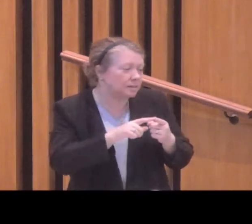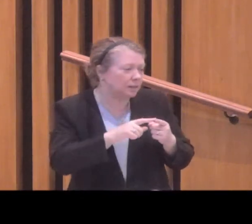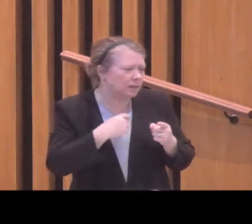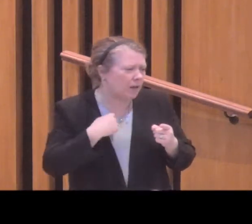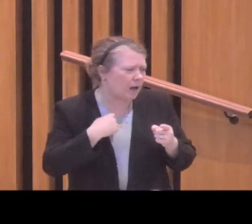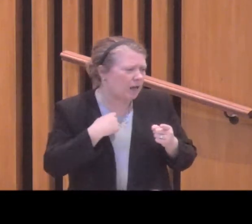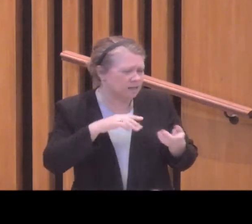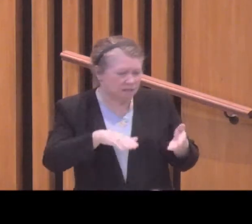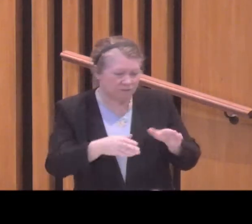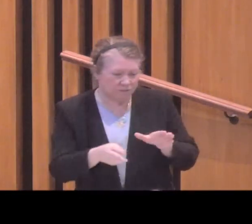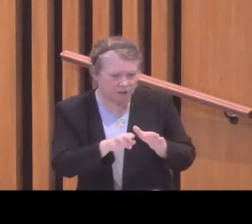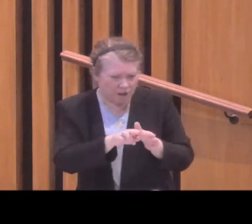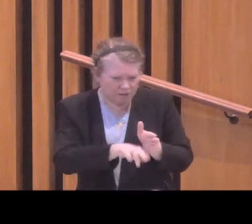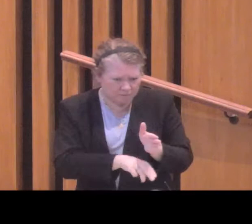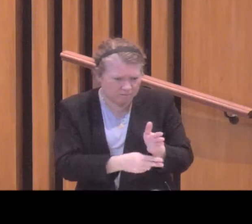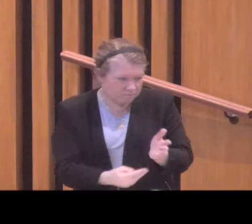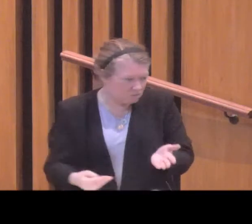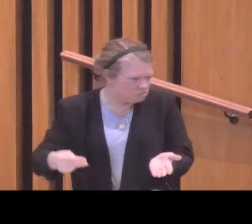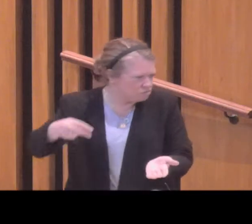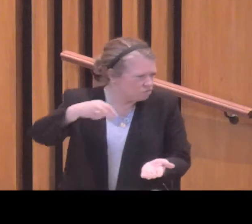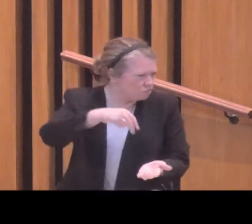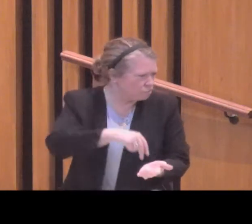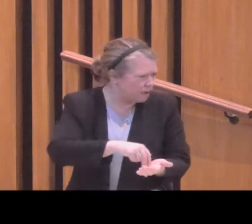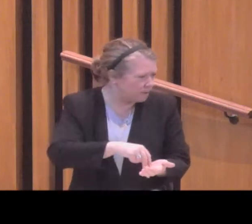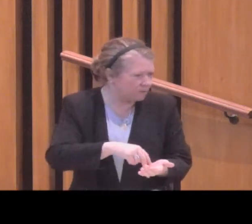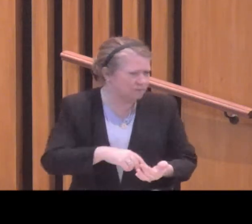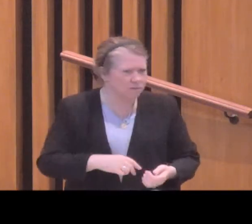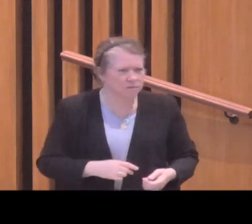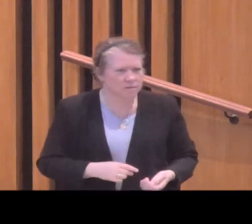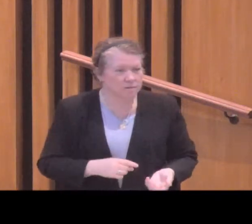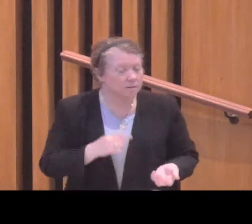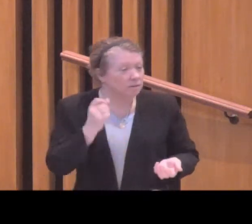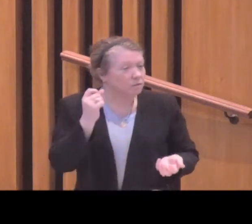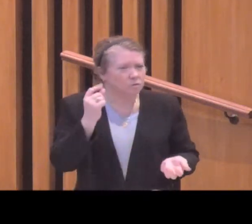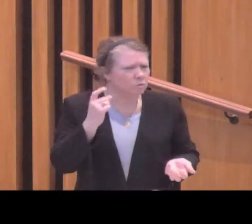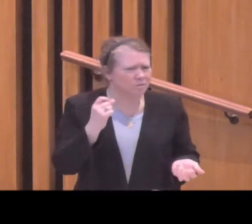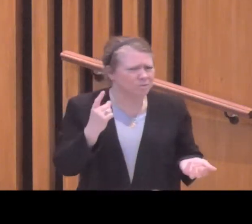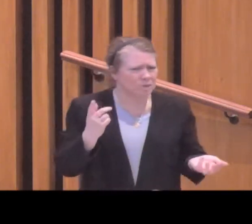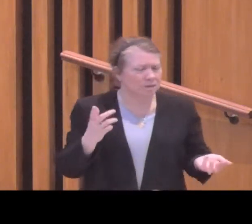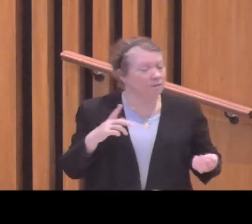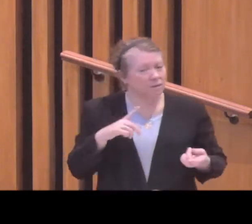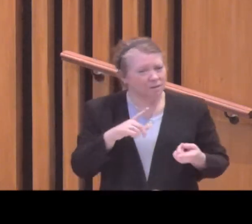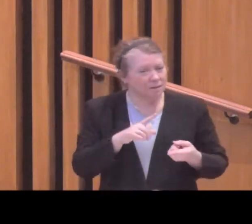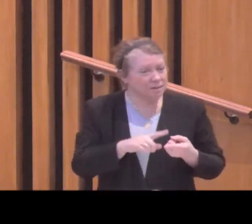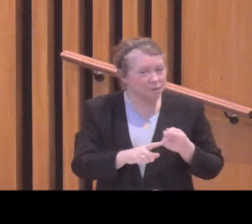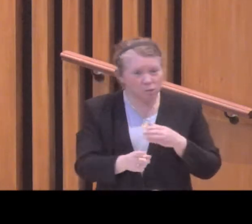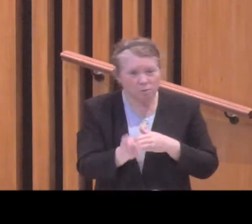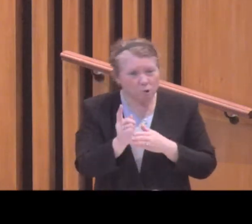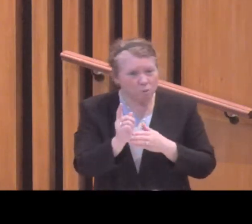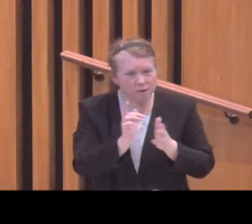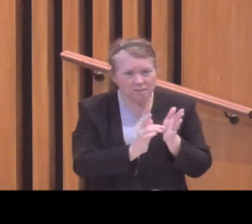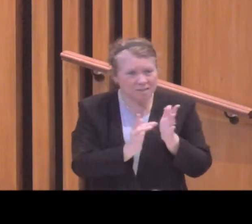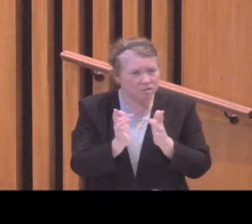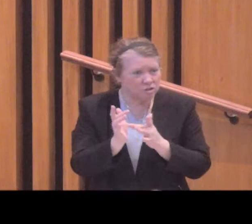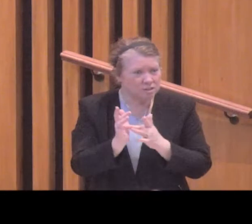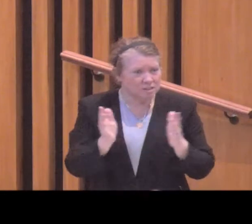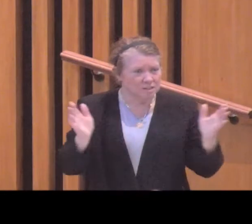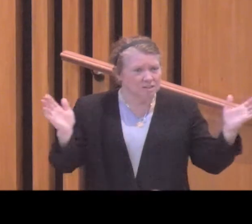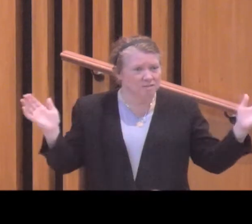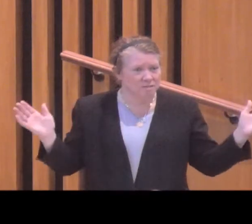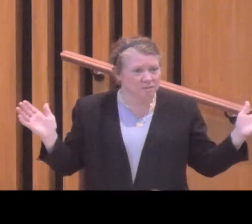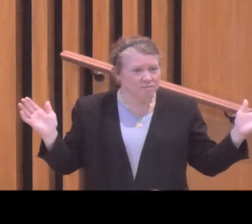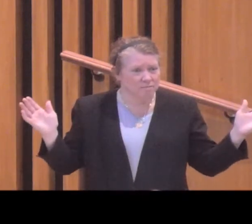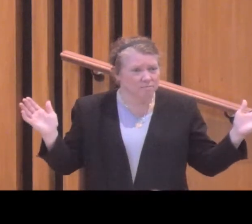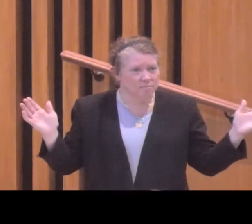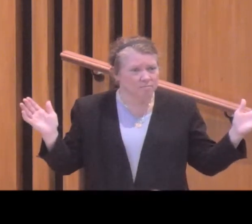raised from the dead. Because until Jesus died on the cross, was buried, and